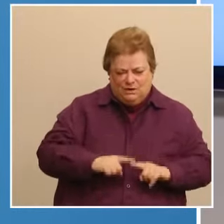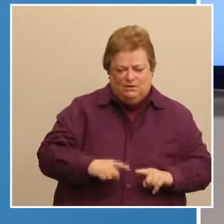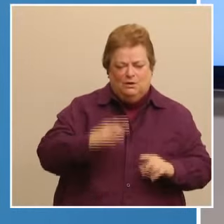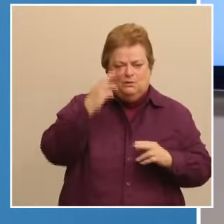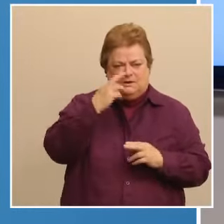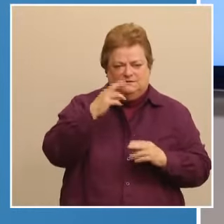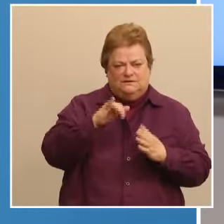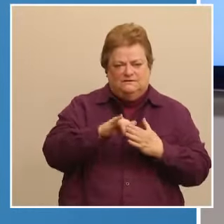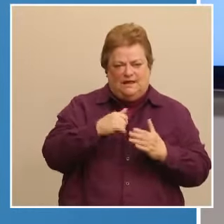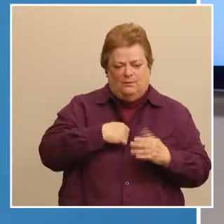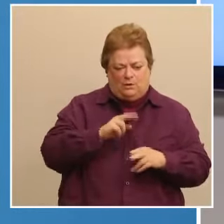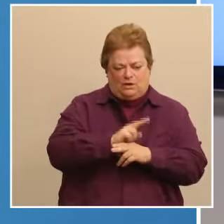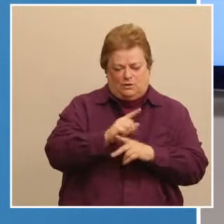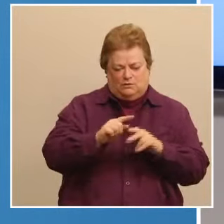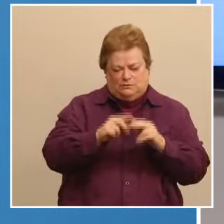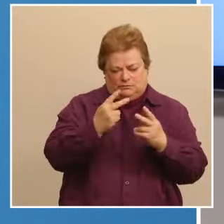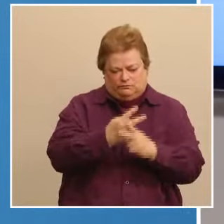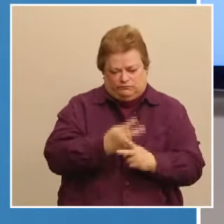this.